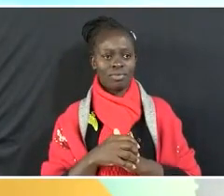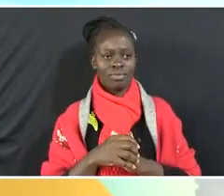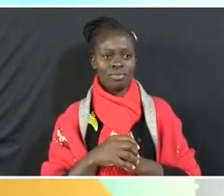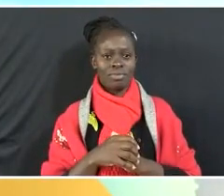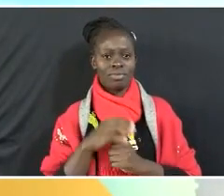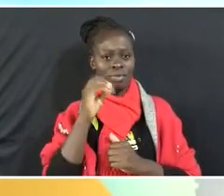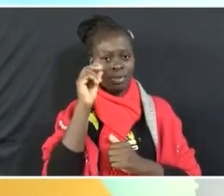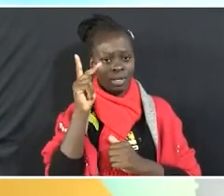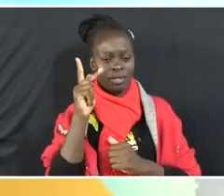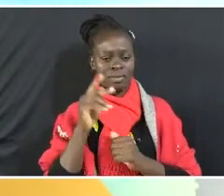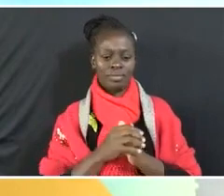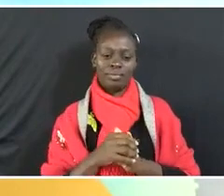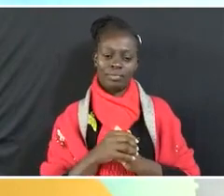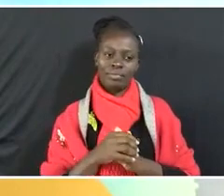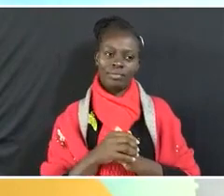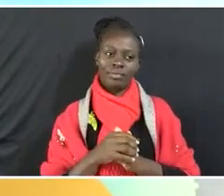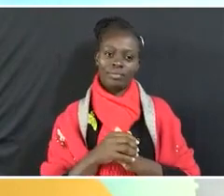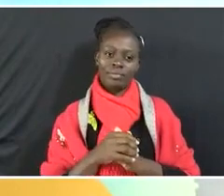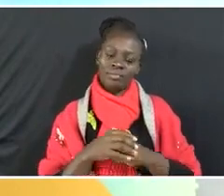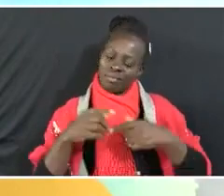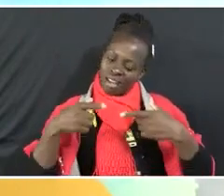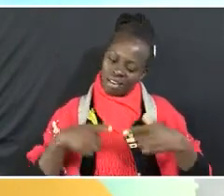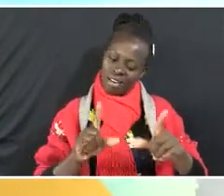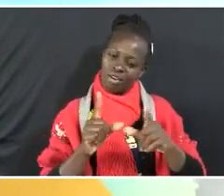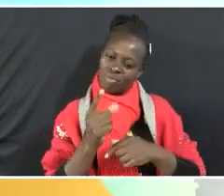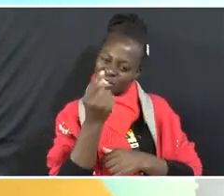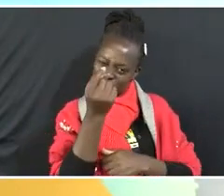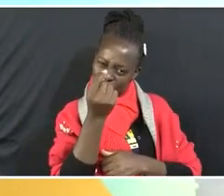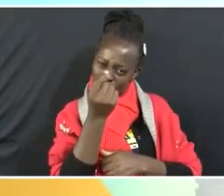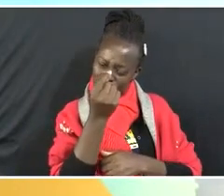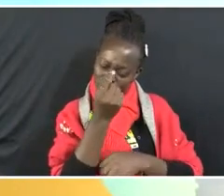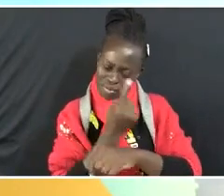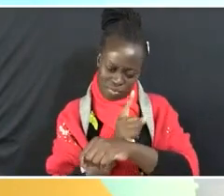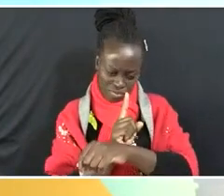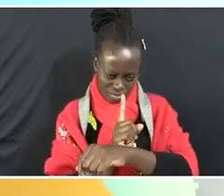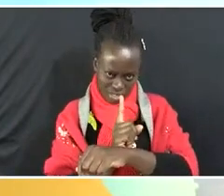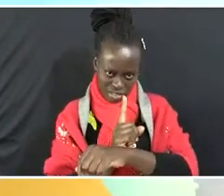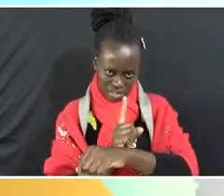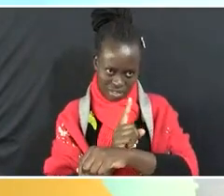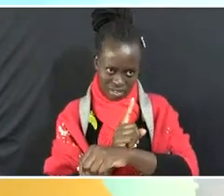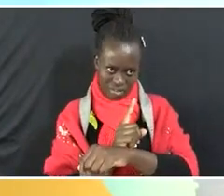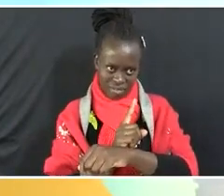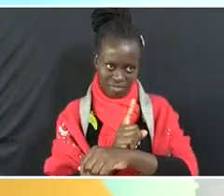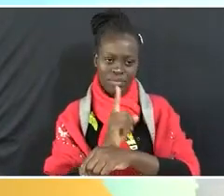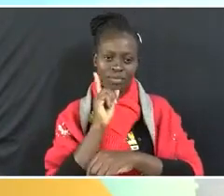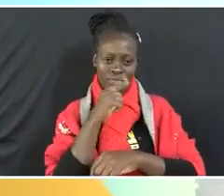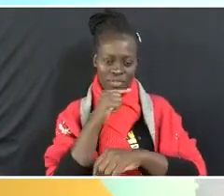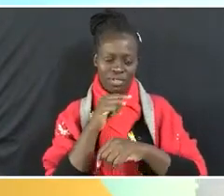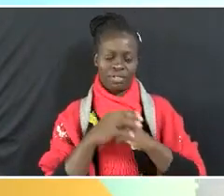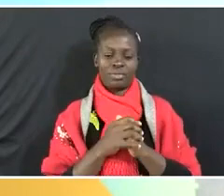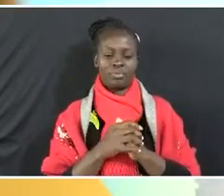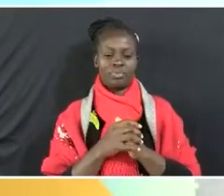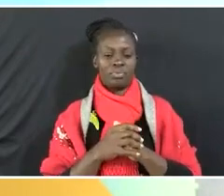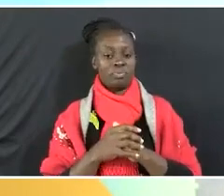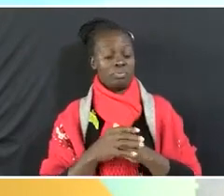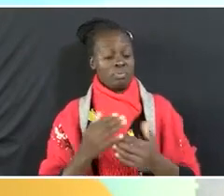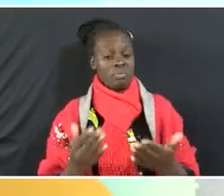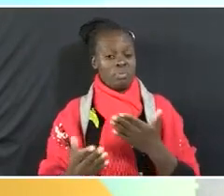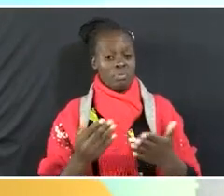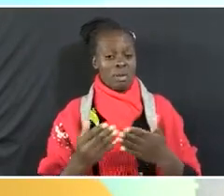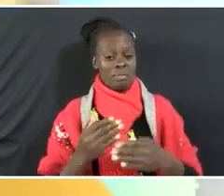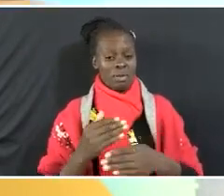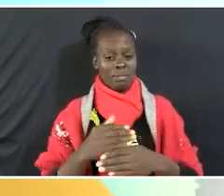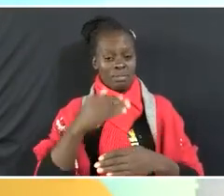Okay, just add me some little more so that I close. After this, maybe I'll never preach